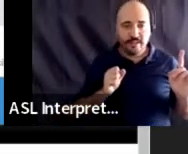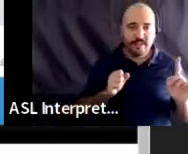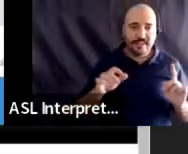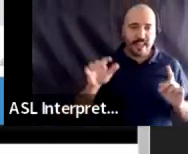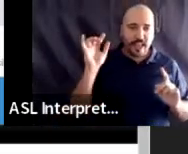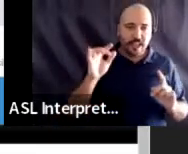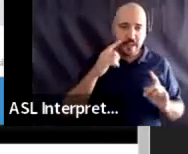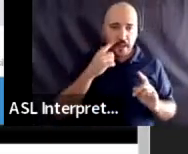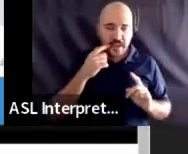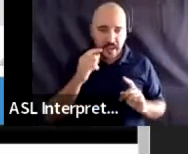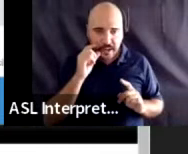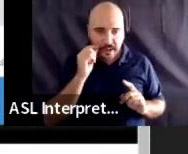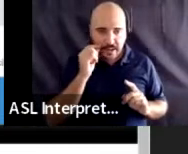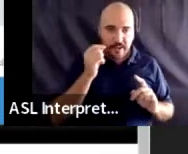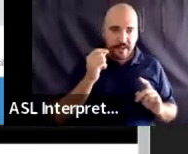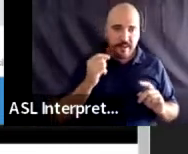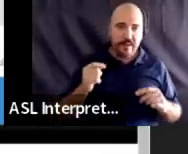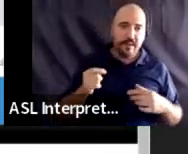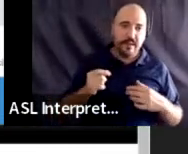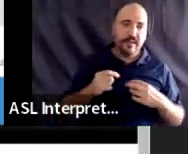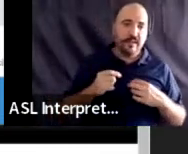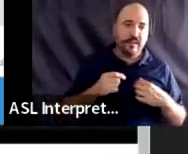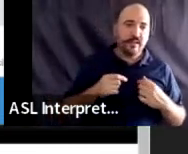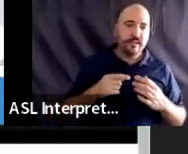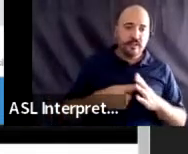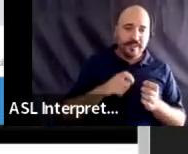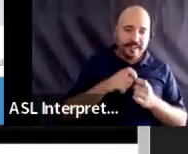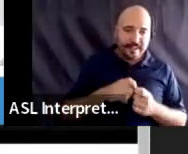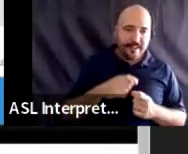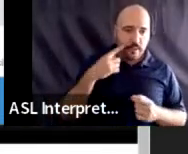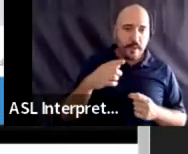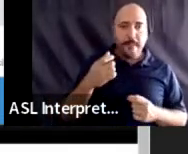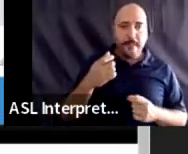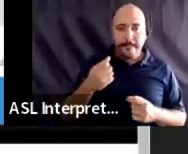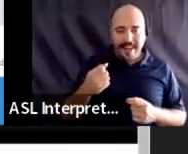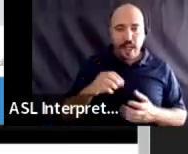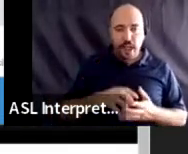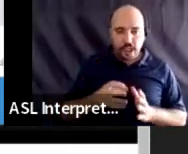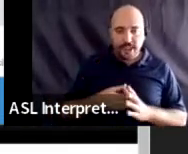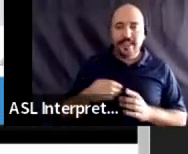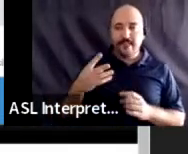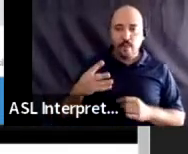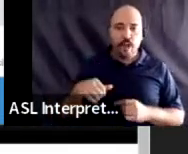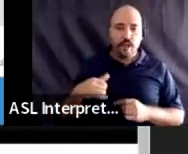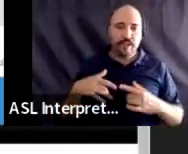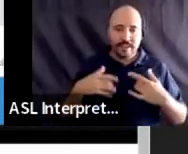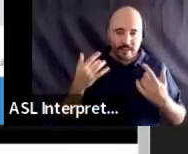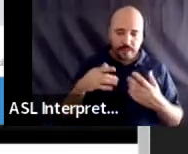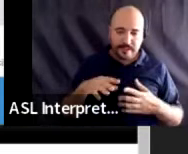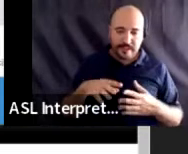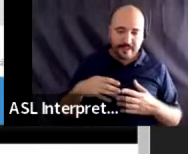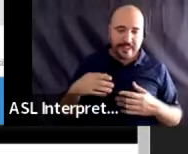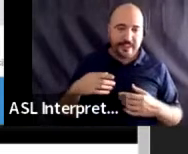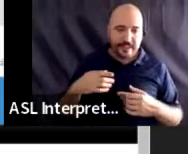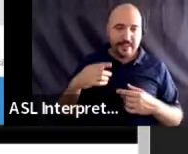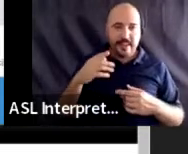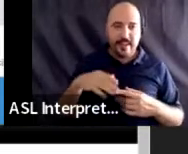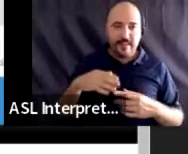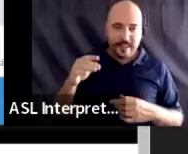Enter. Showing details for milk and cookies and 4 other scheduled events on Friday, December 10th, 2021.